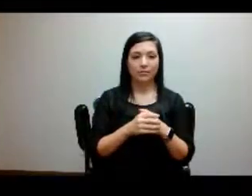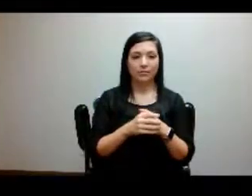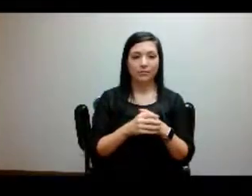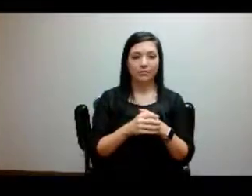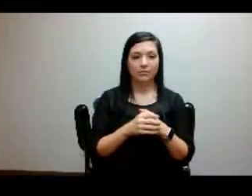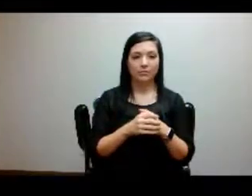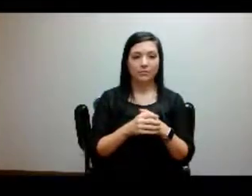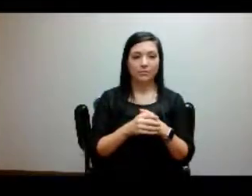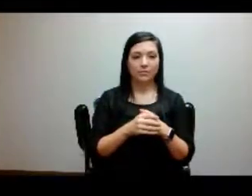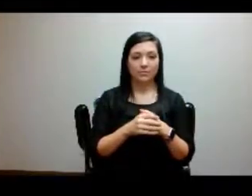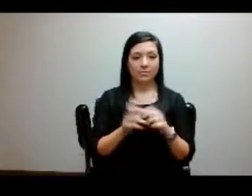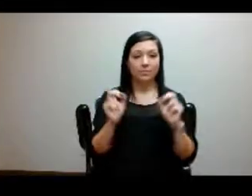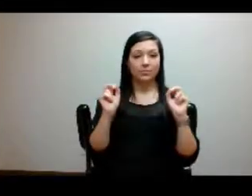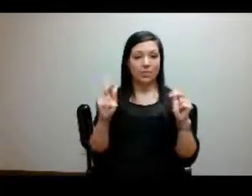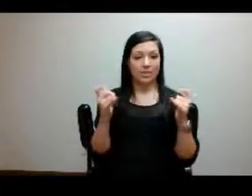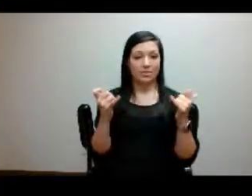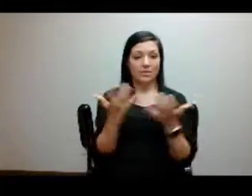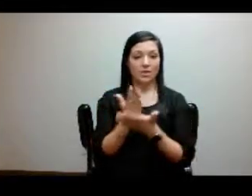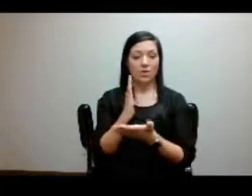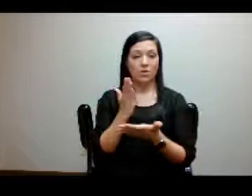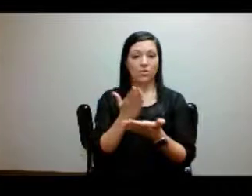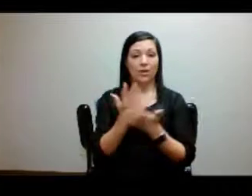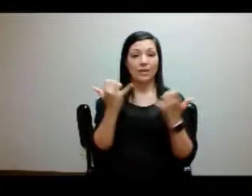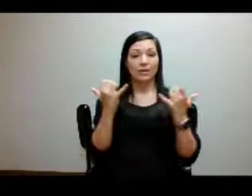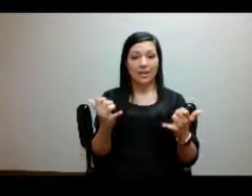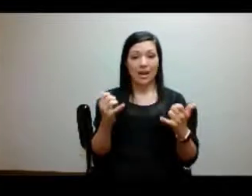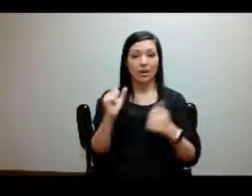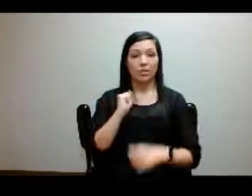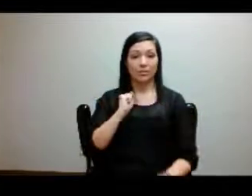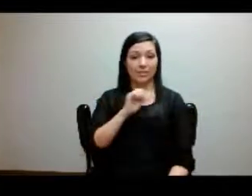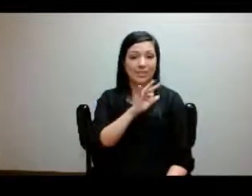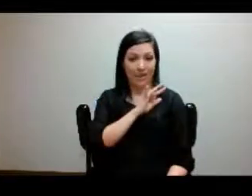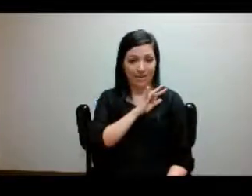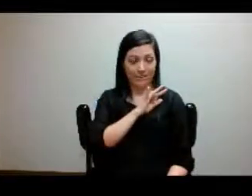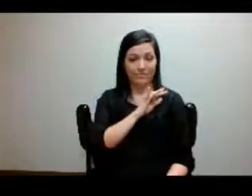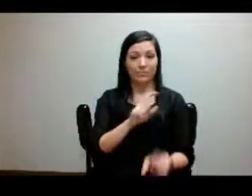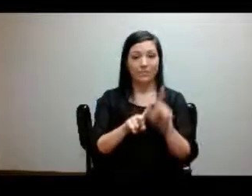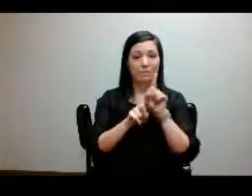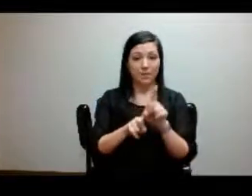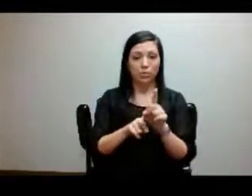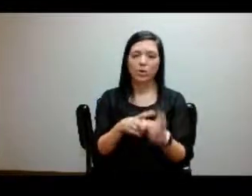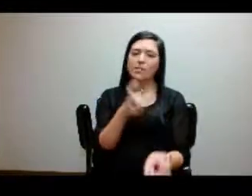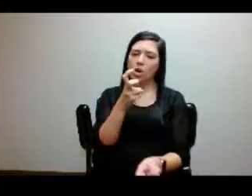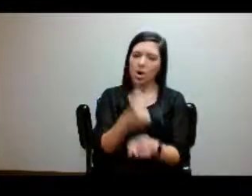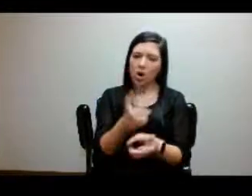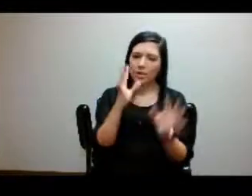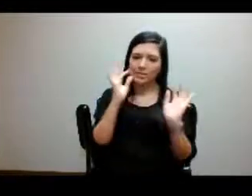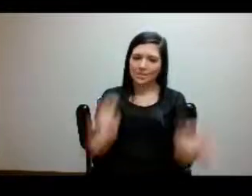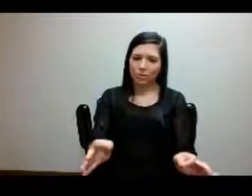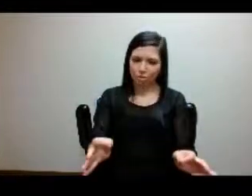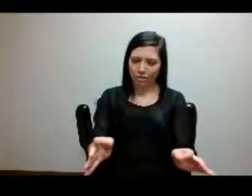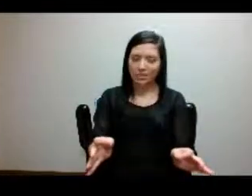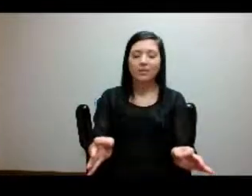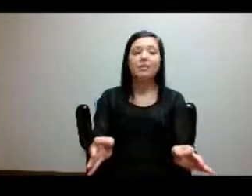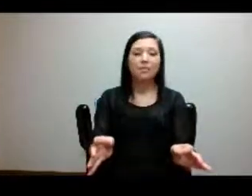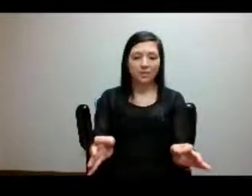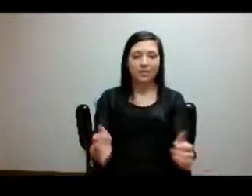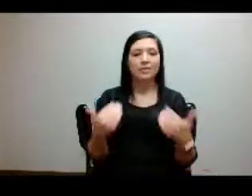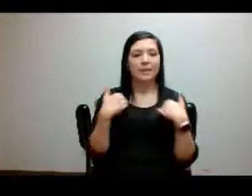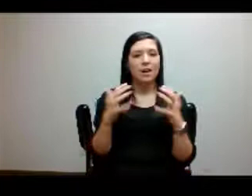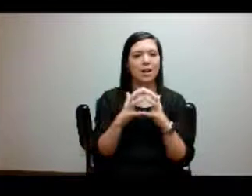All right, now down to the Staff Mentors of the Year. This was a hard choice, and so we had a